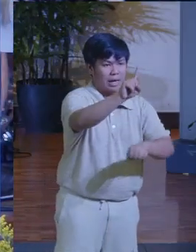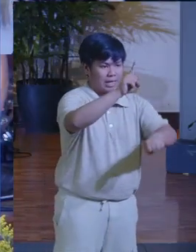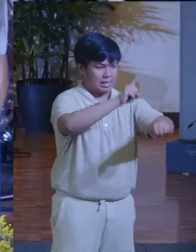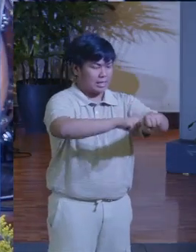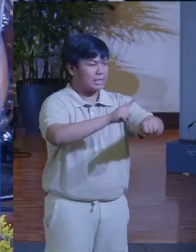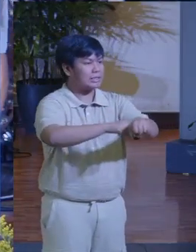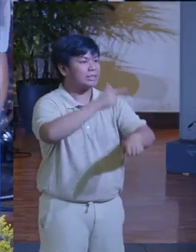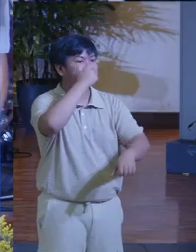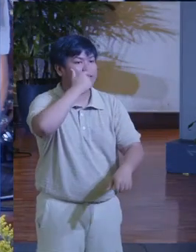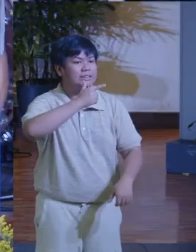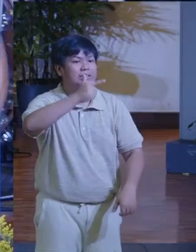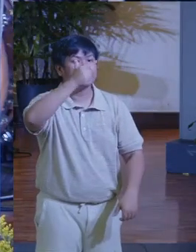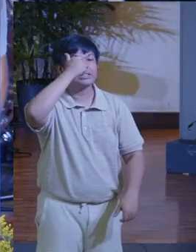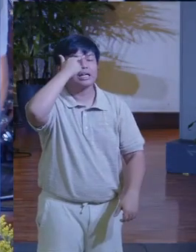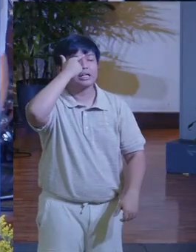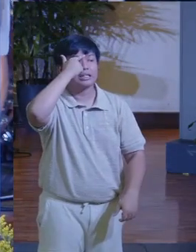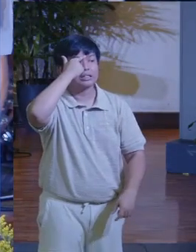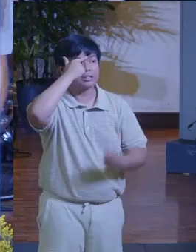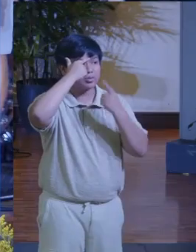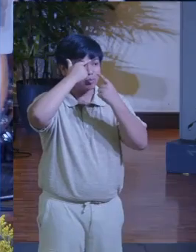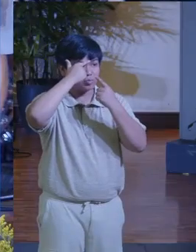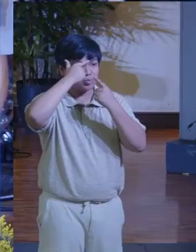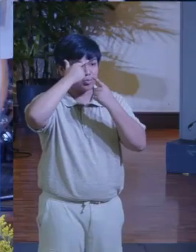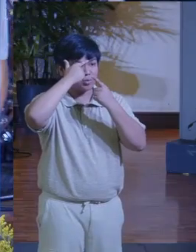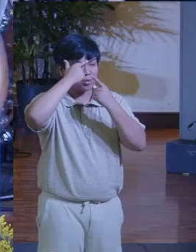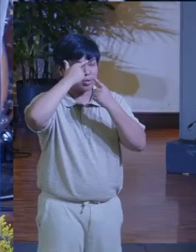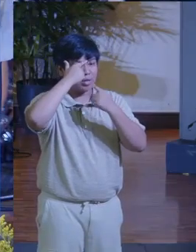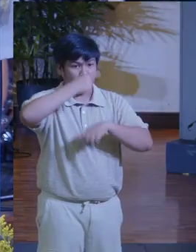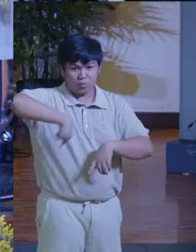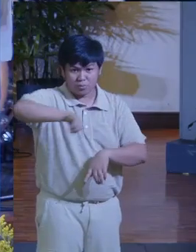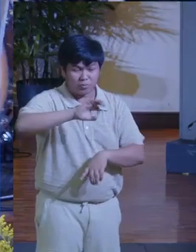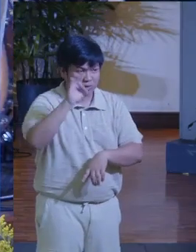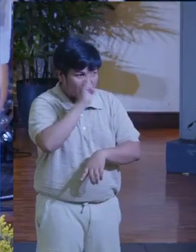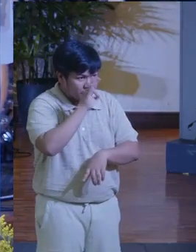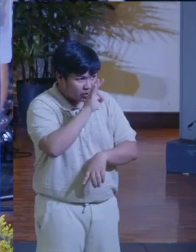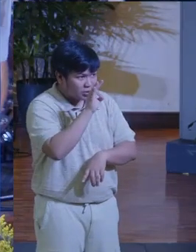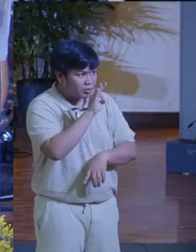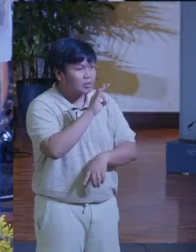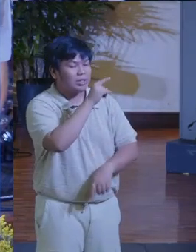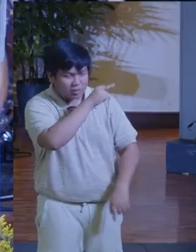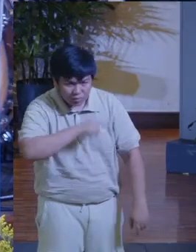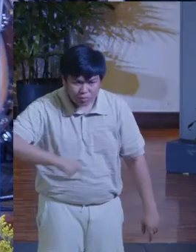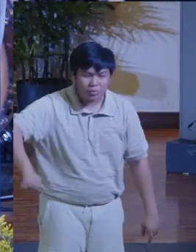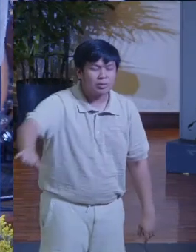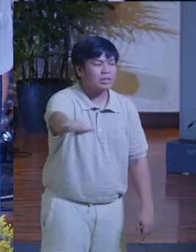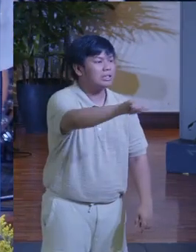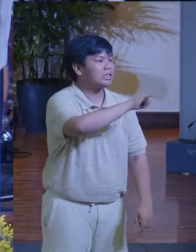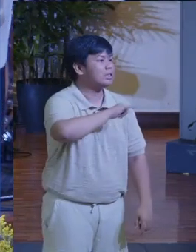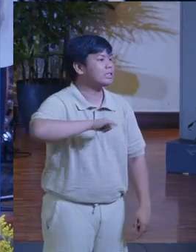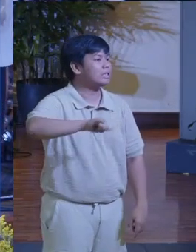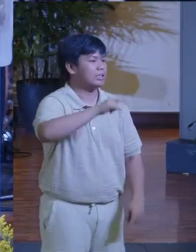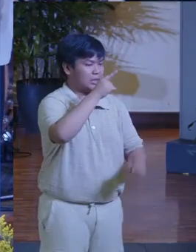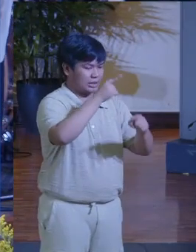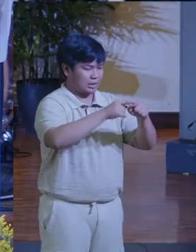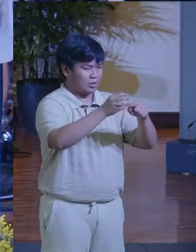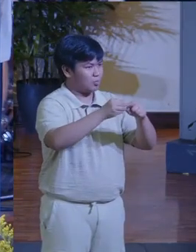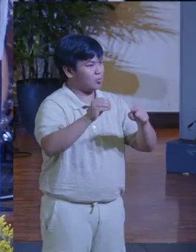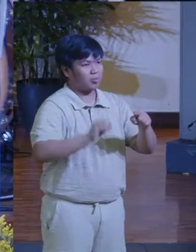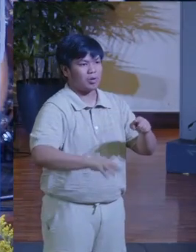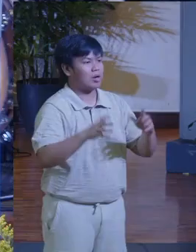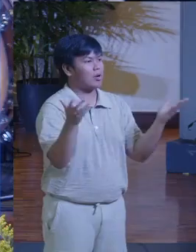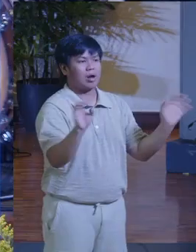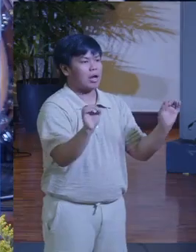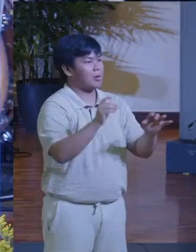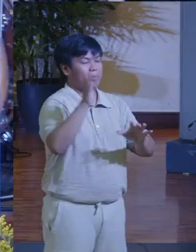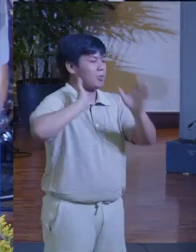you Gentiles in the flesh, called the uncircumcision, by what